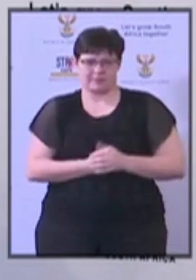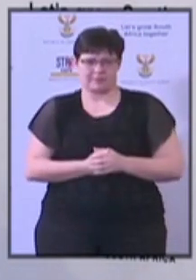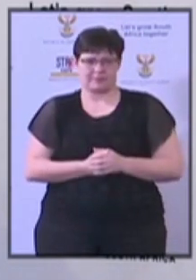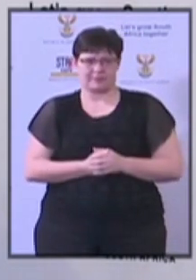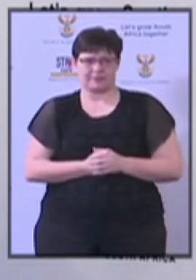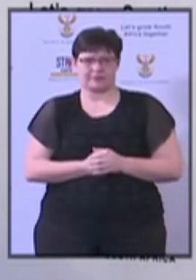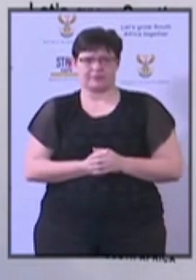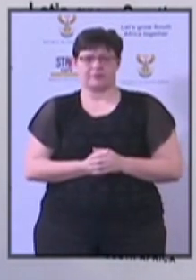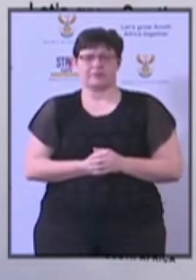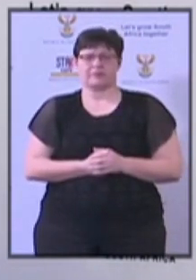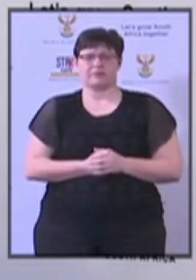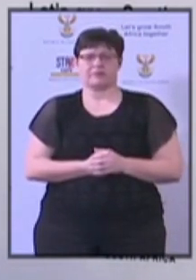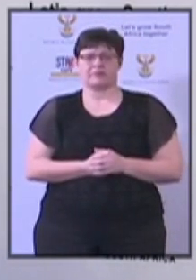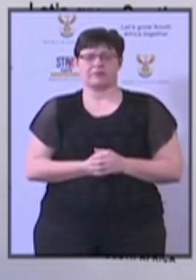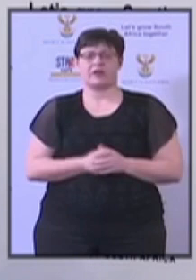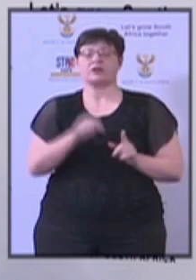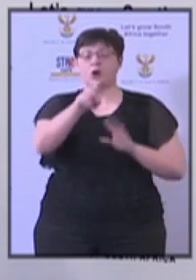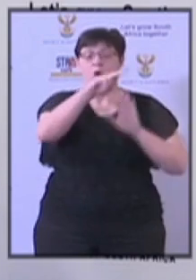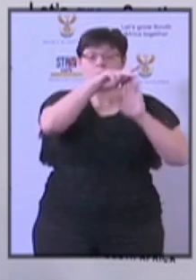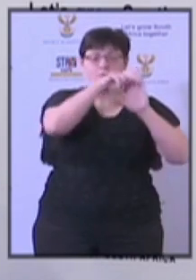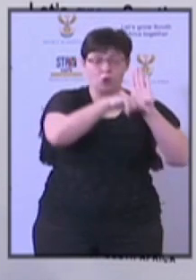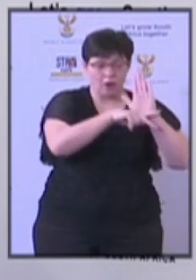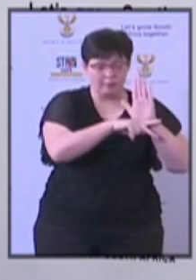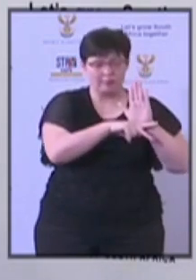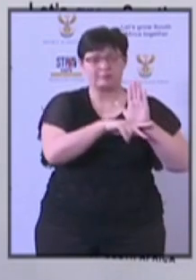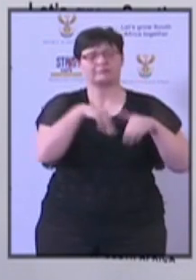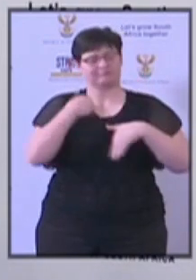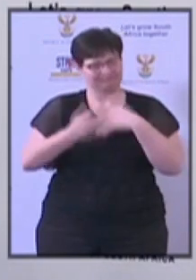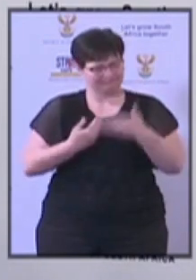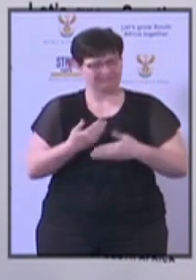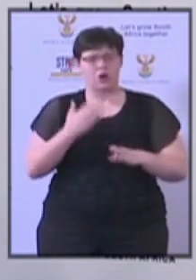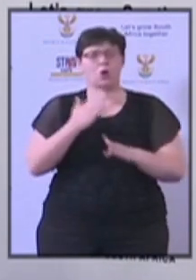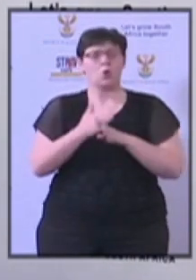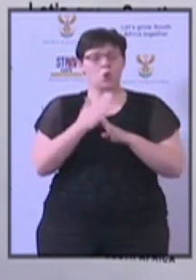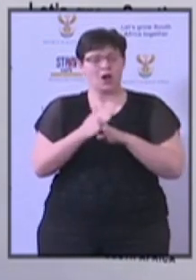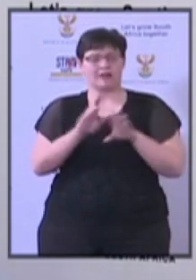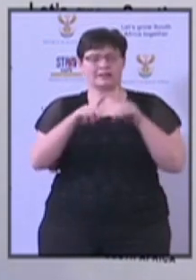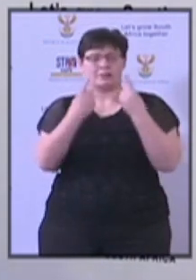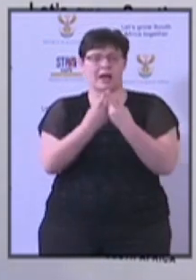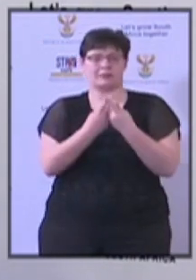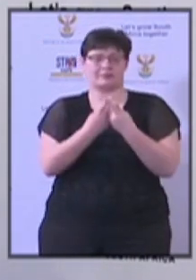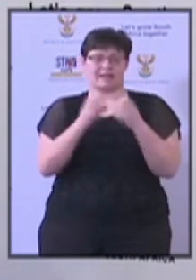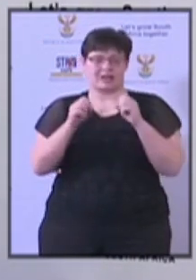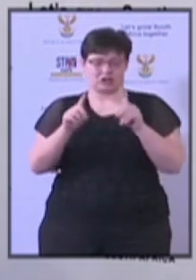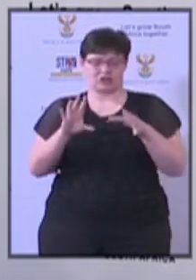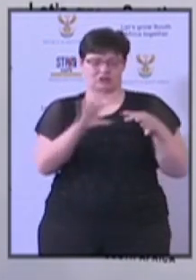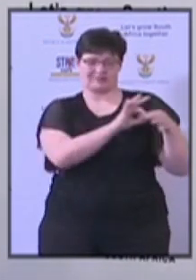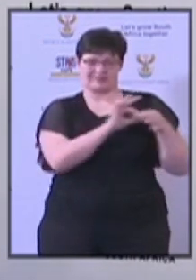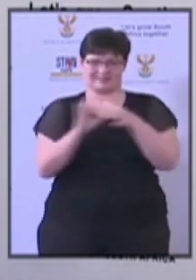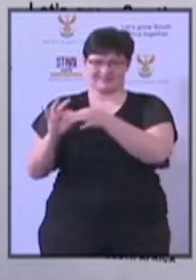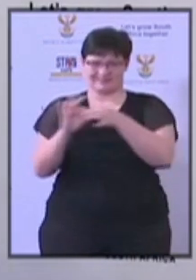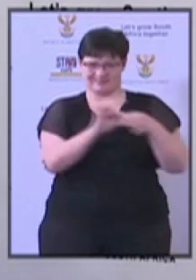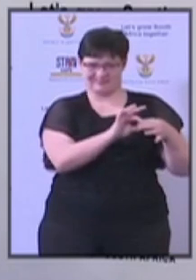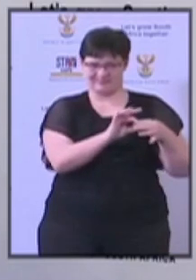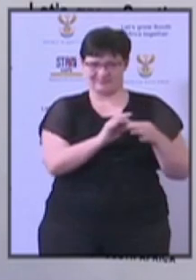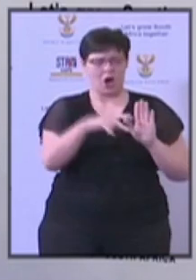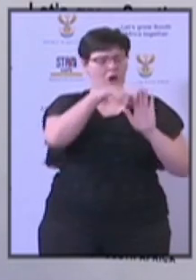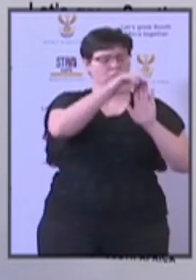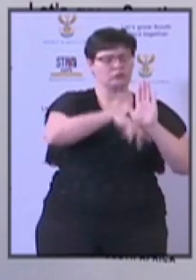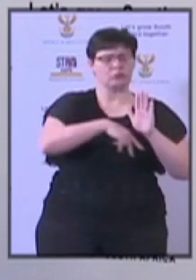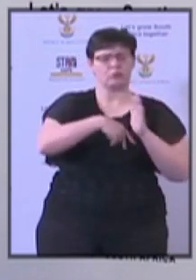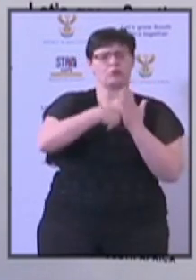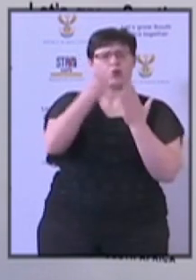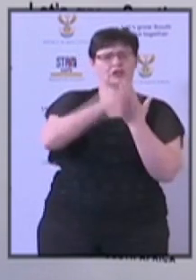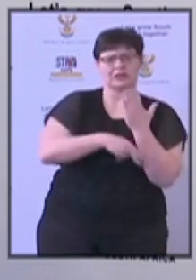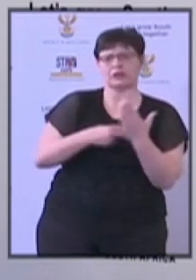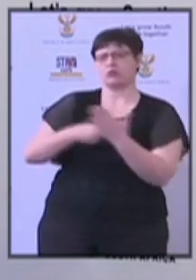So we will then continue with this program, working with the Department of Education. We are having a two-way project. Okusho ukuthi lo